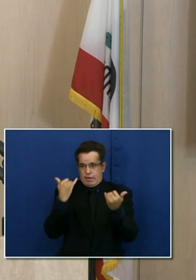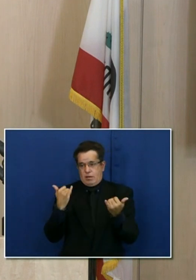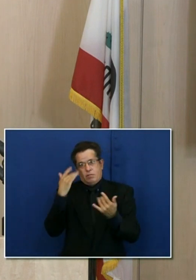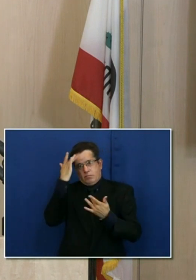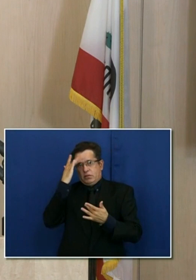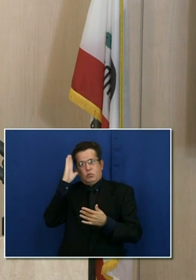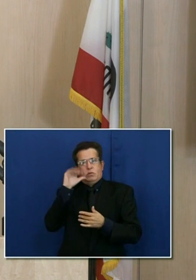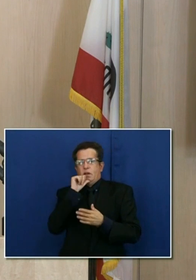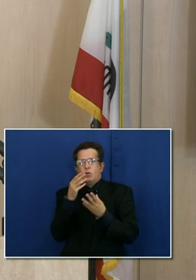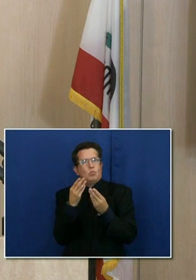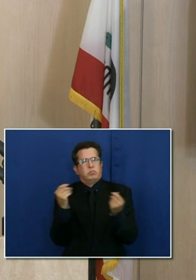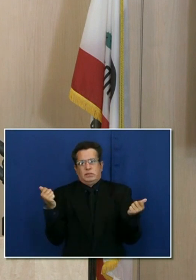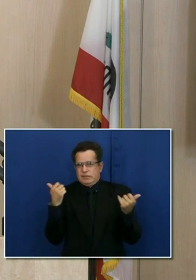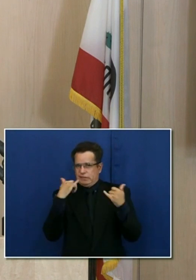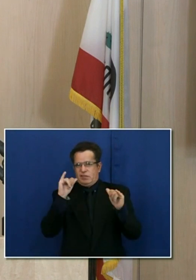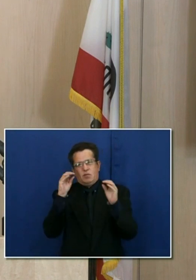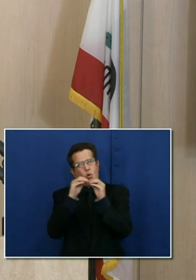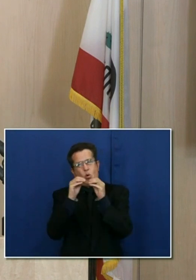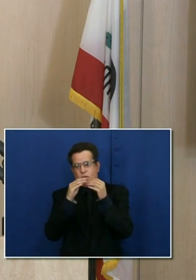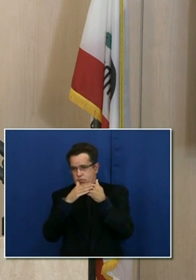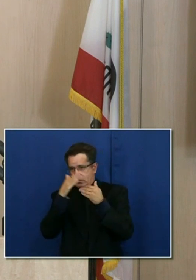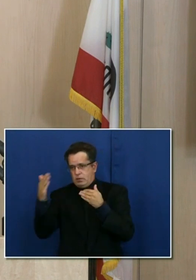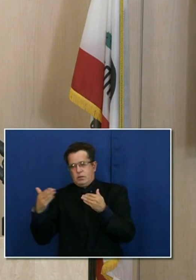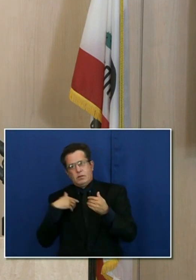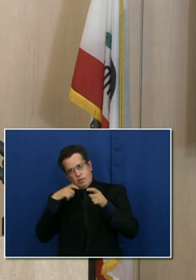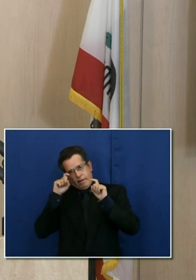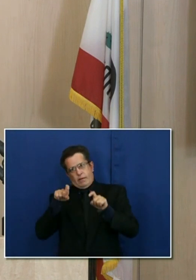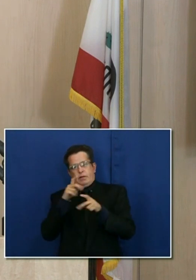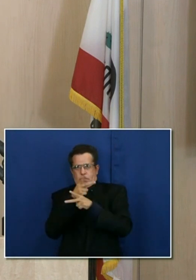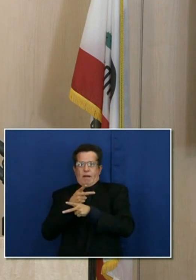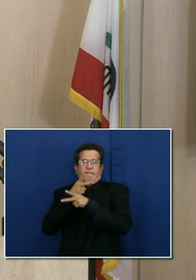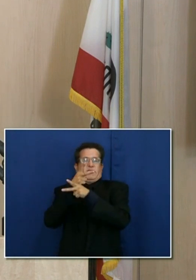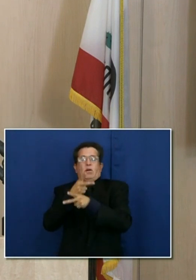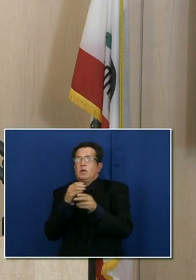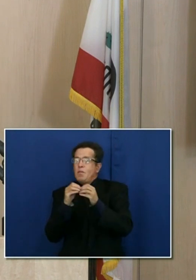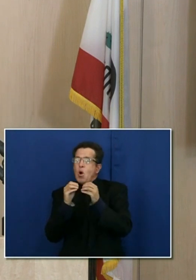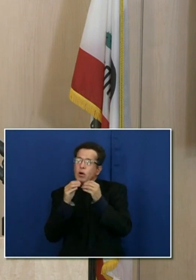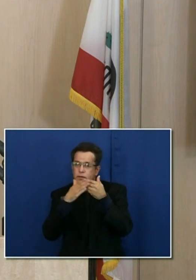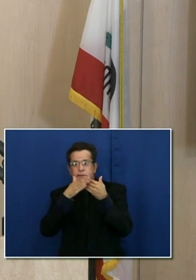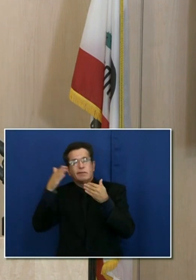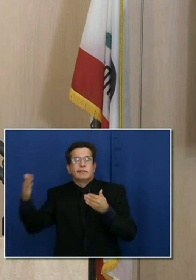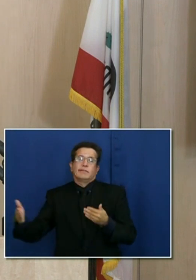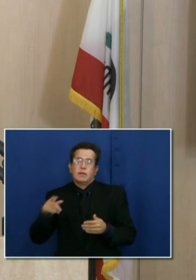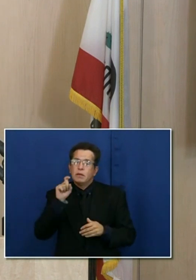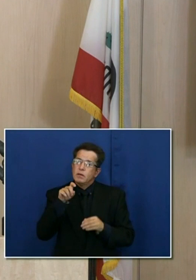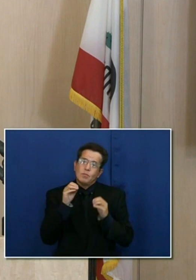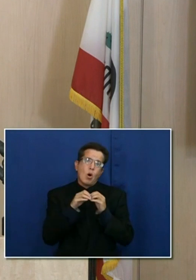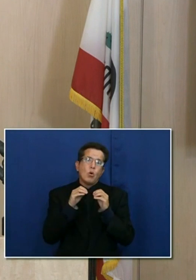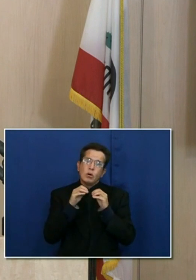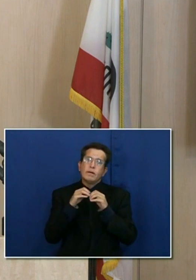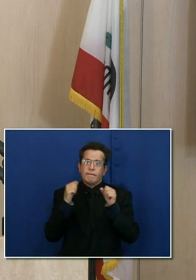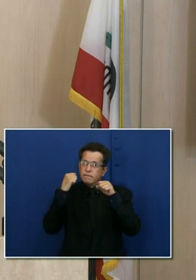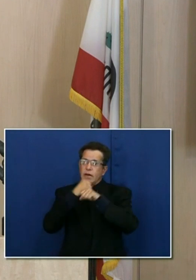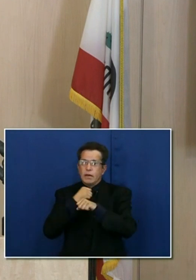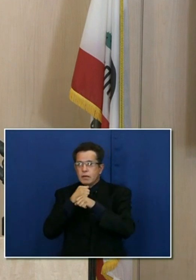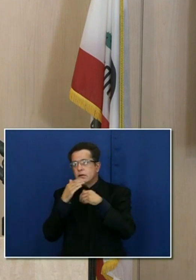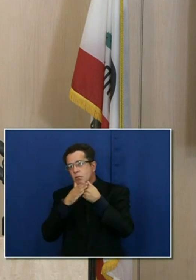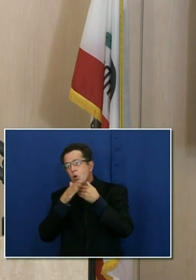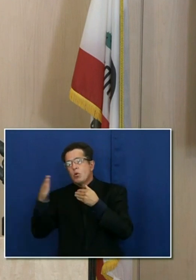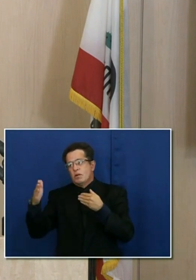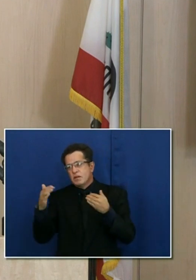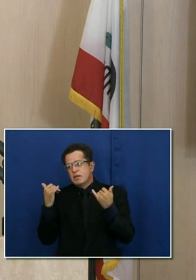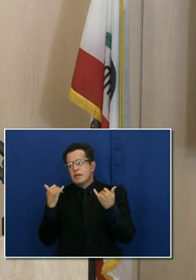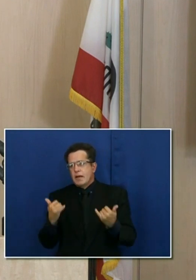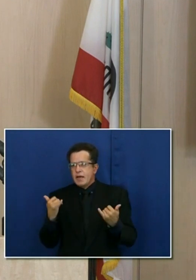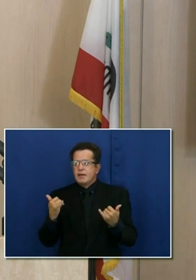it to. We need to make it go away. With that, I'm going to move over and ask our Public Health